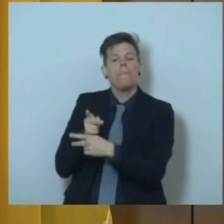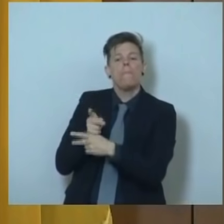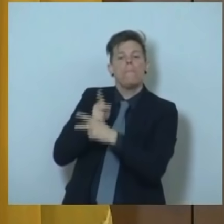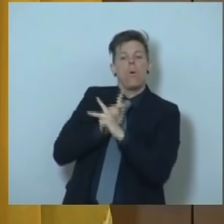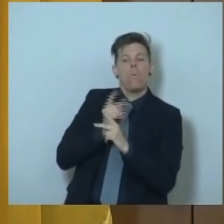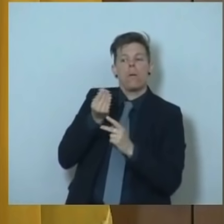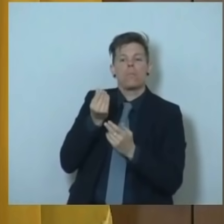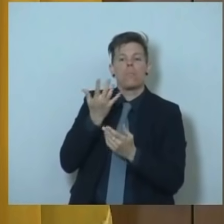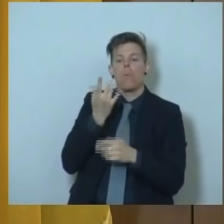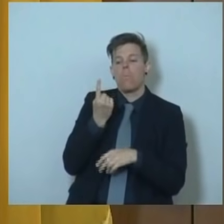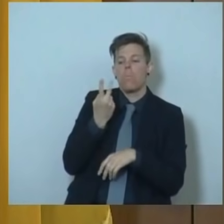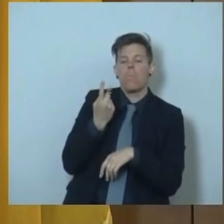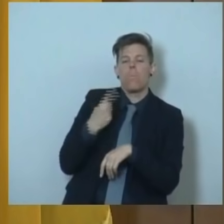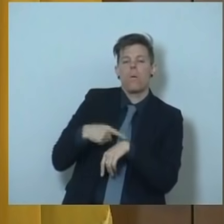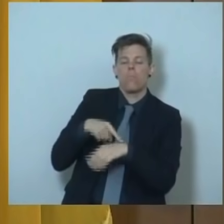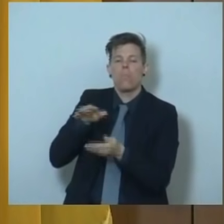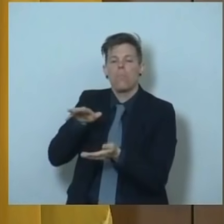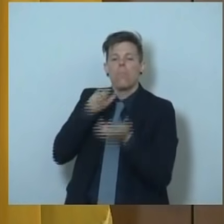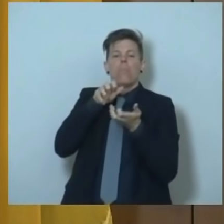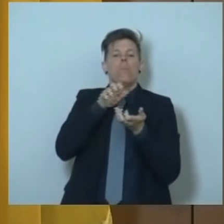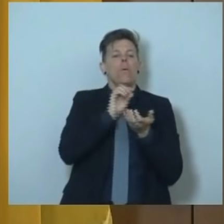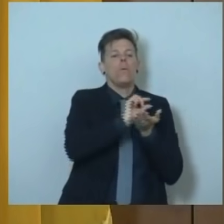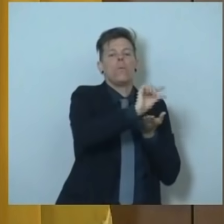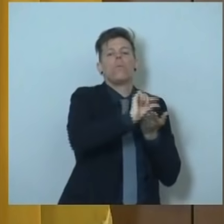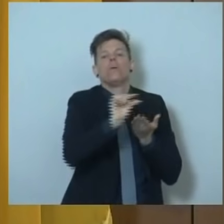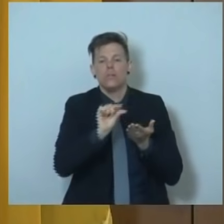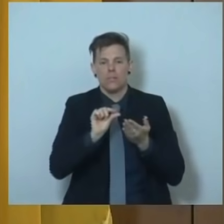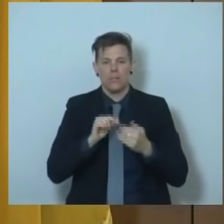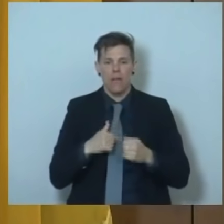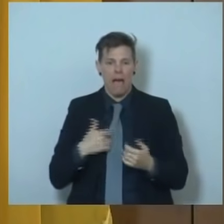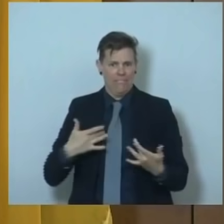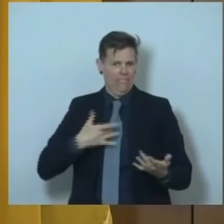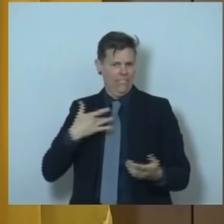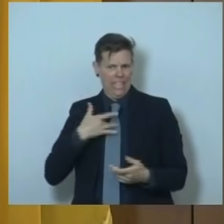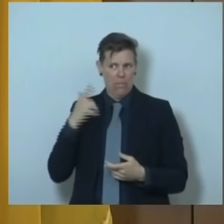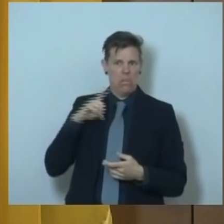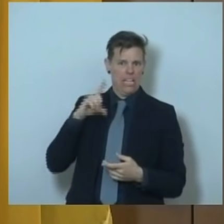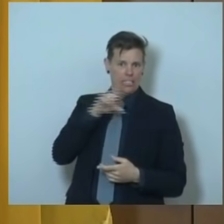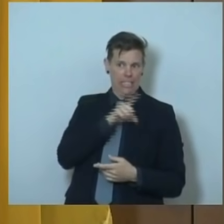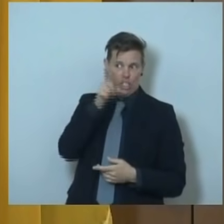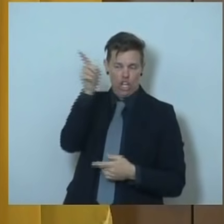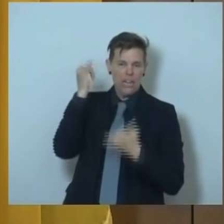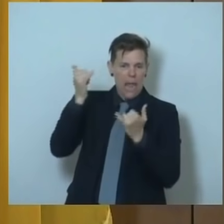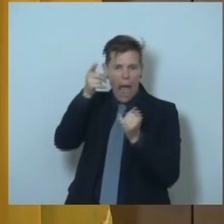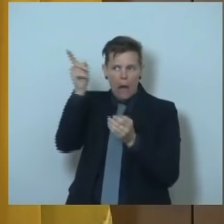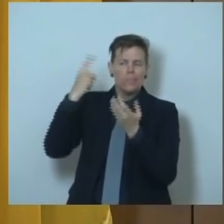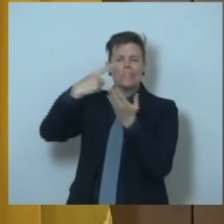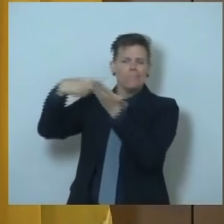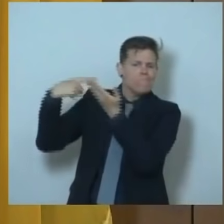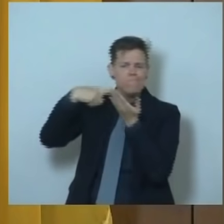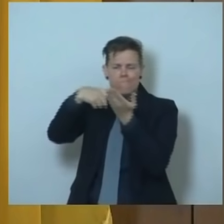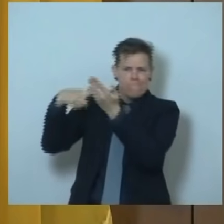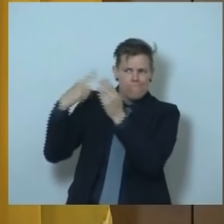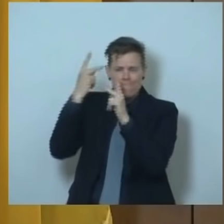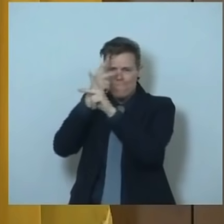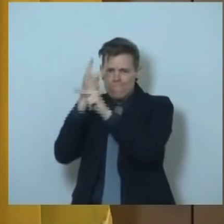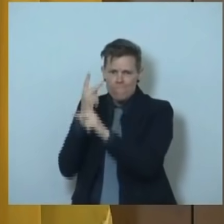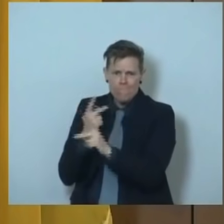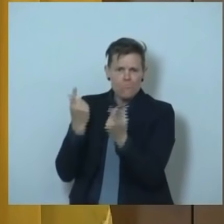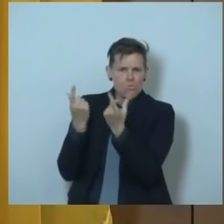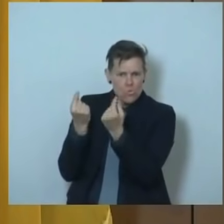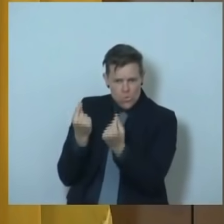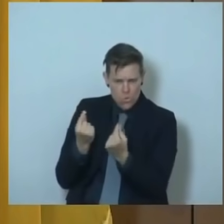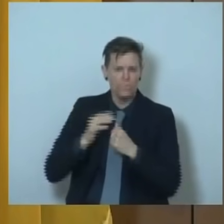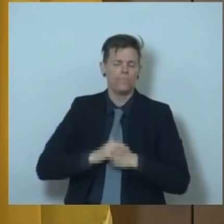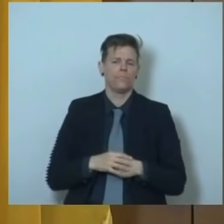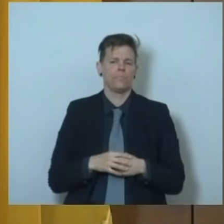conversations are certainly being had by our appropriators and policymakers in the legislature. That's all of them.